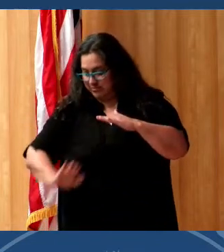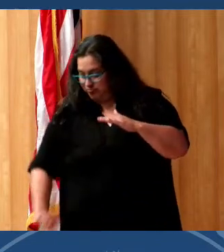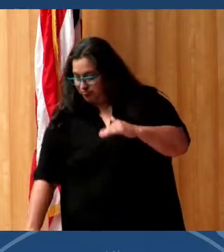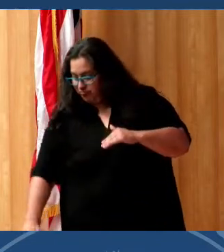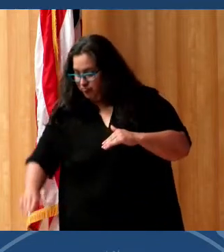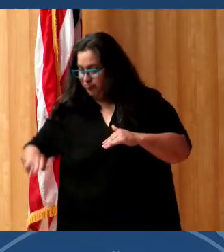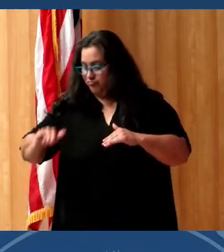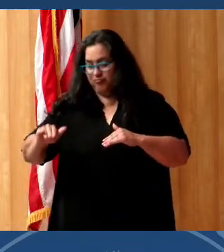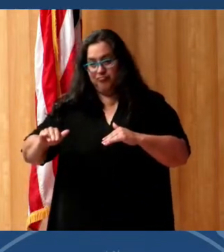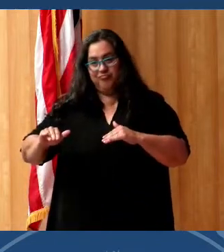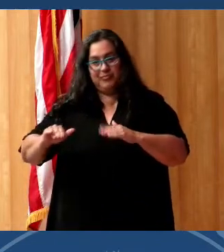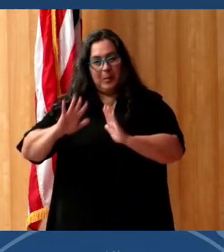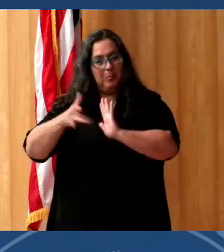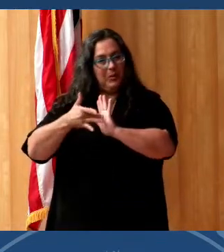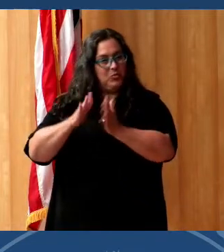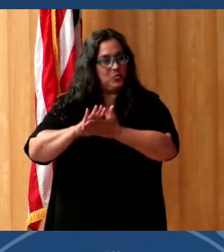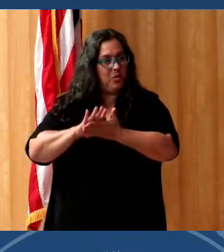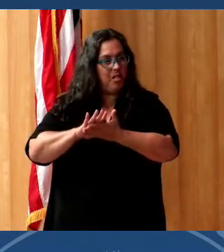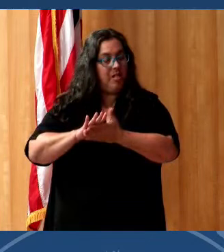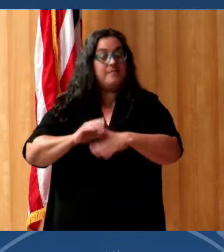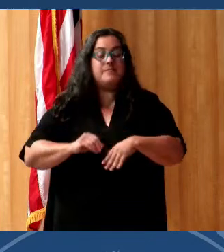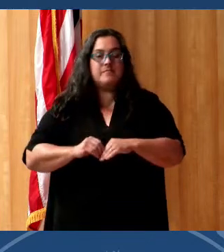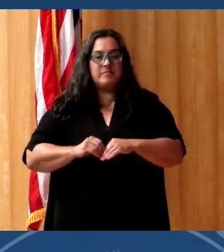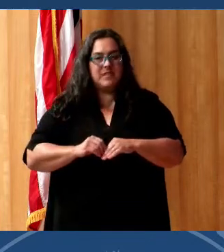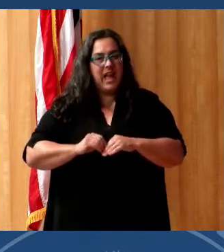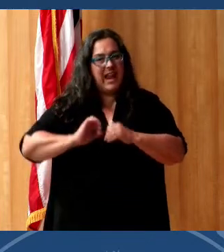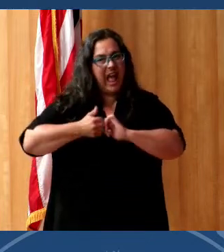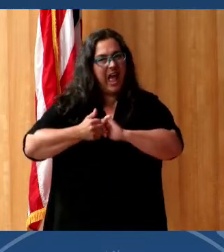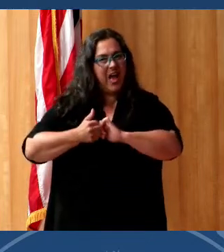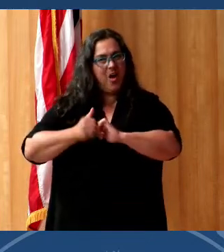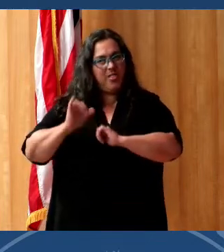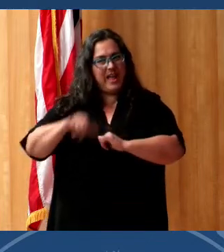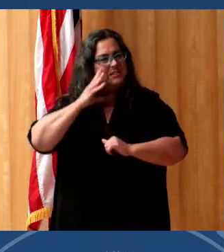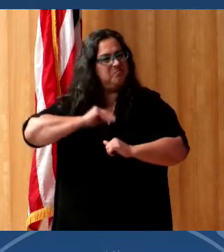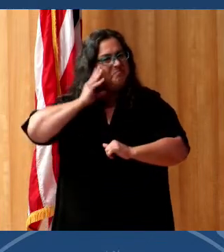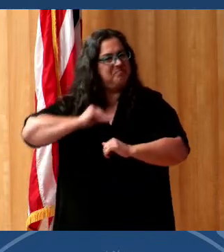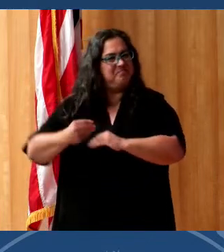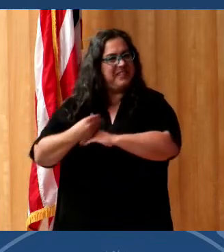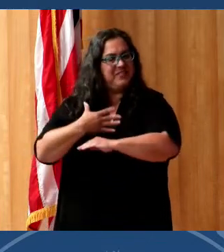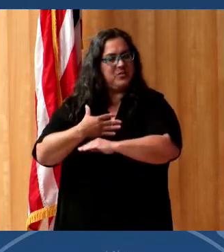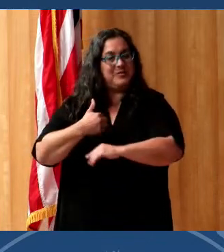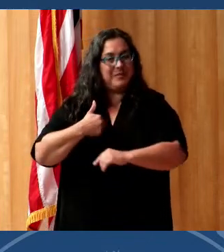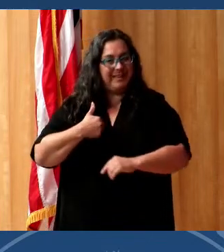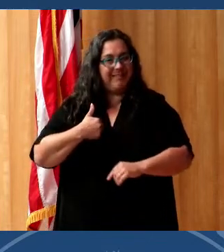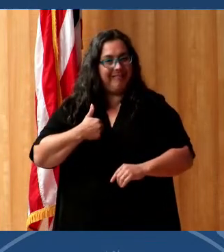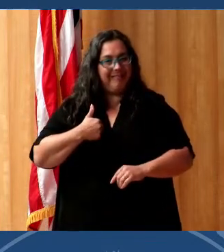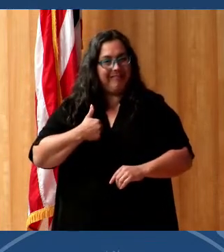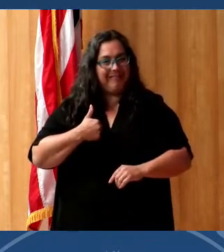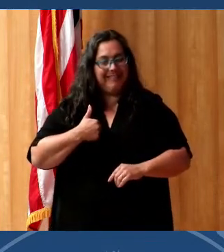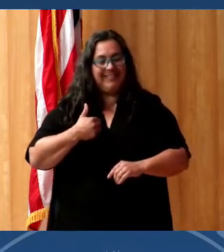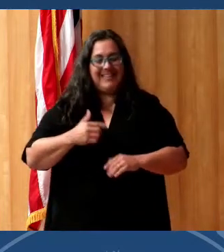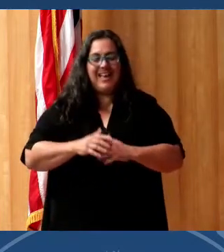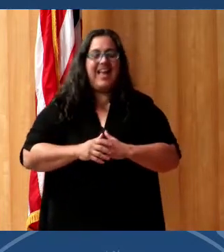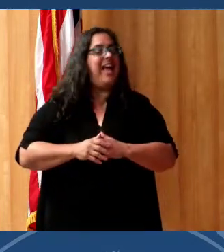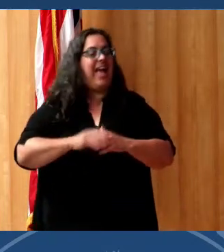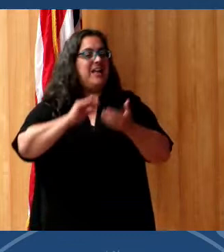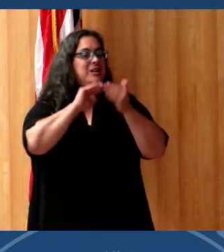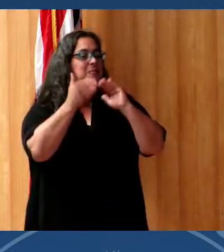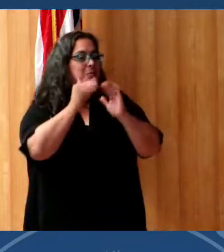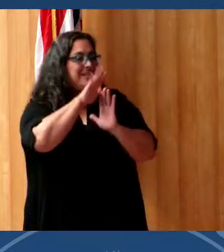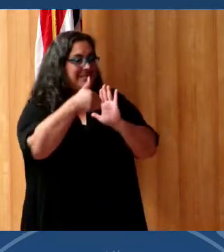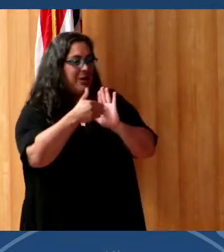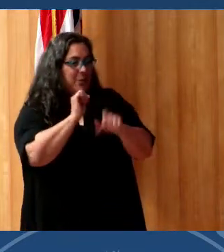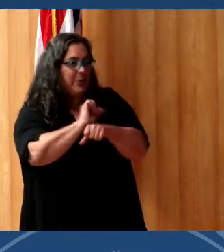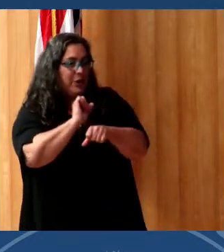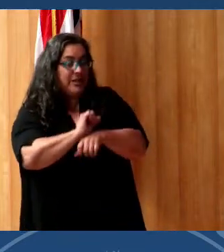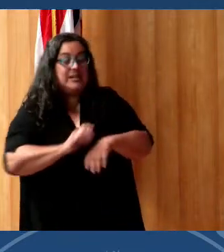into early grades of middle school and how that influenced me. That was at the Claymont Community Center. And I had hoped for the same